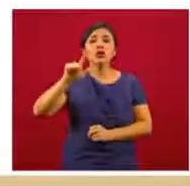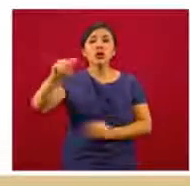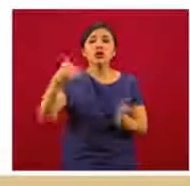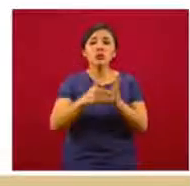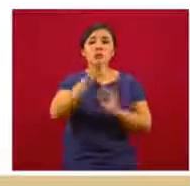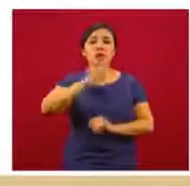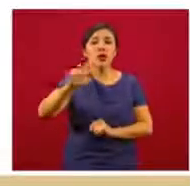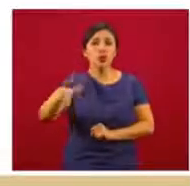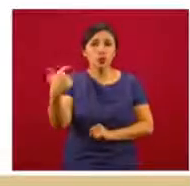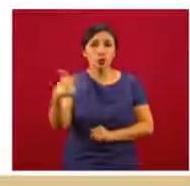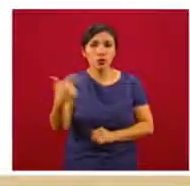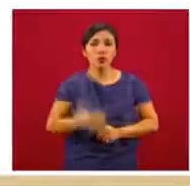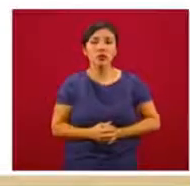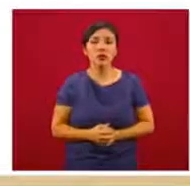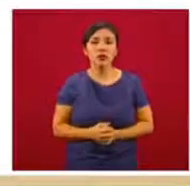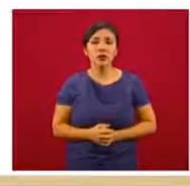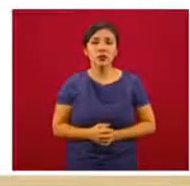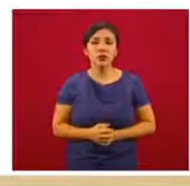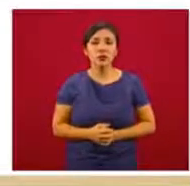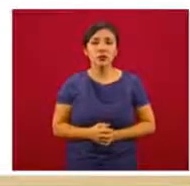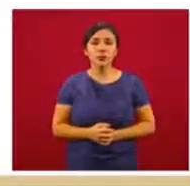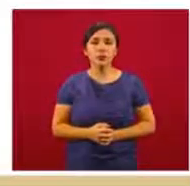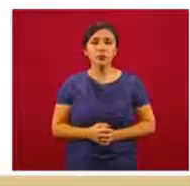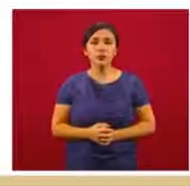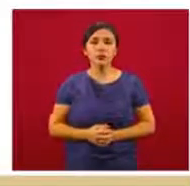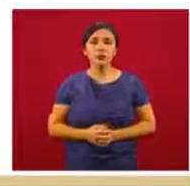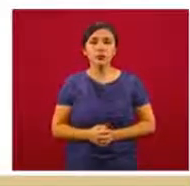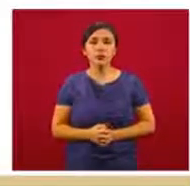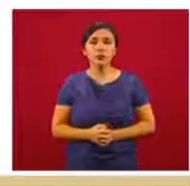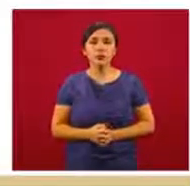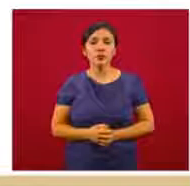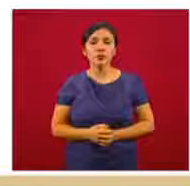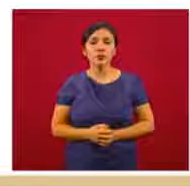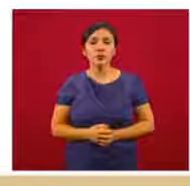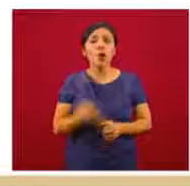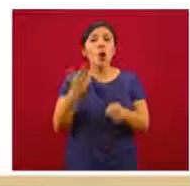are confirmed, that are now summing up